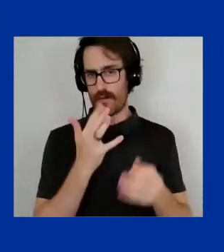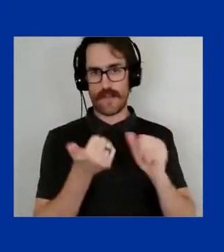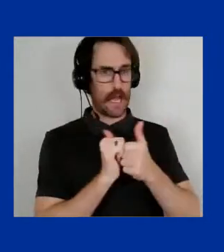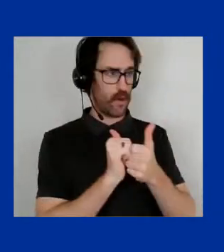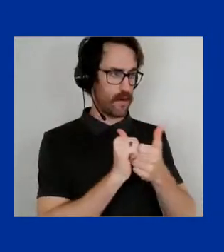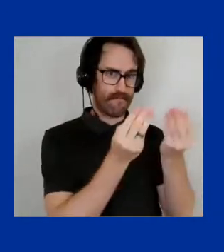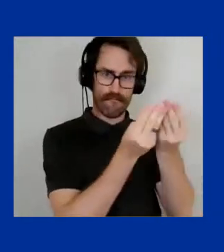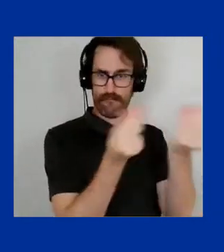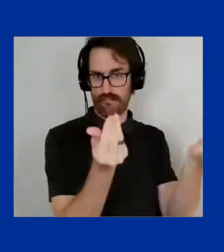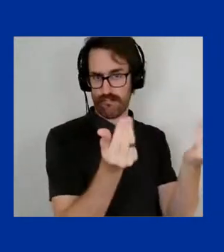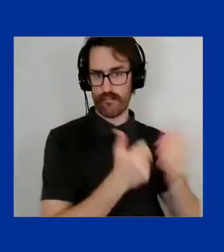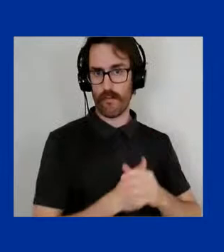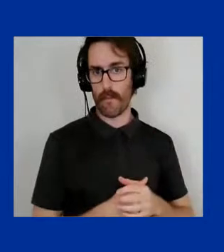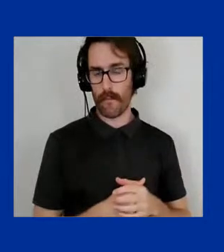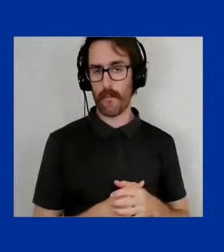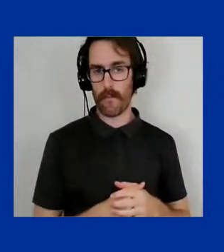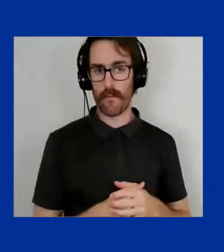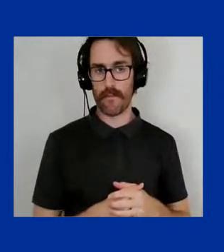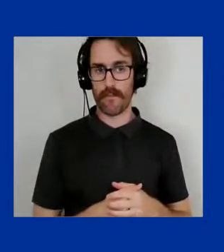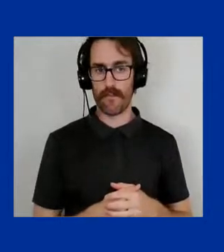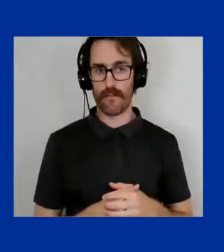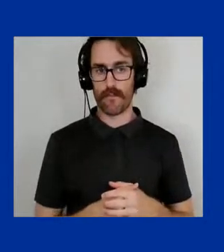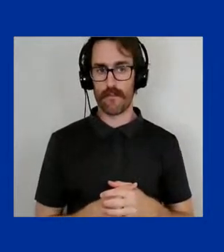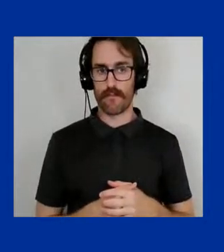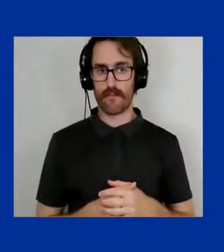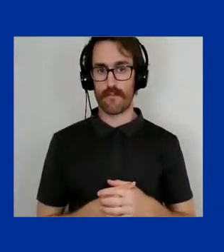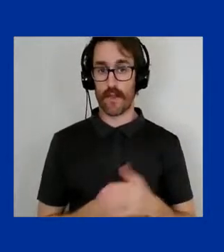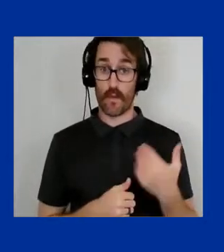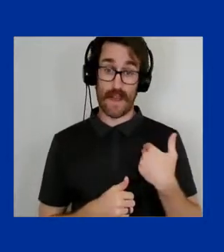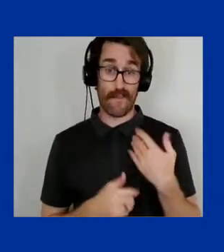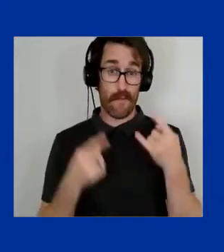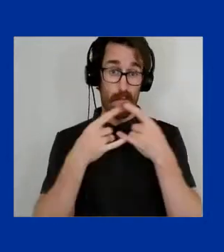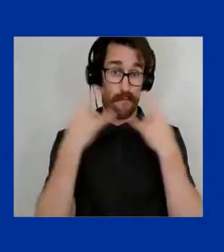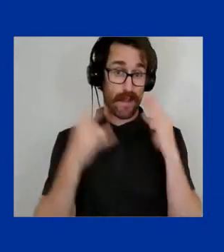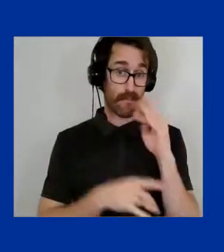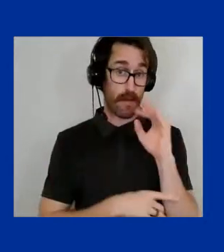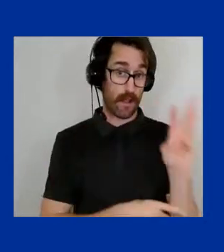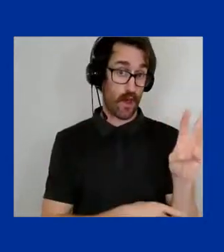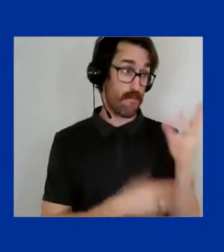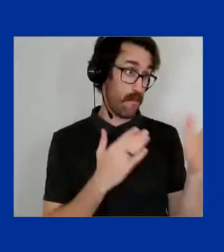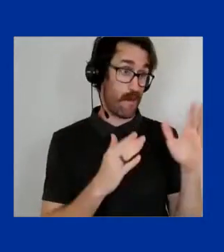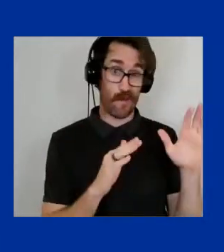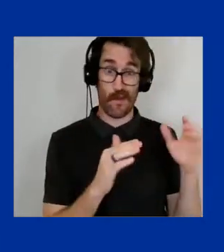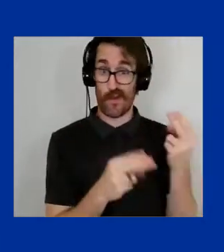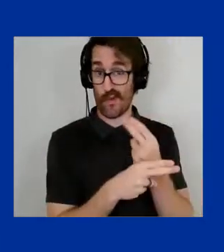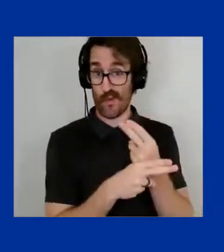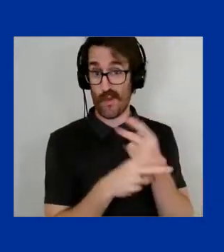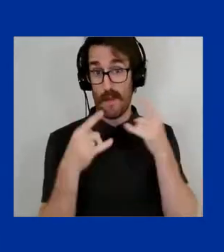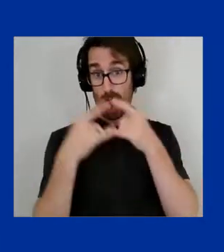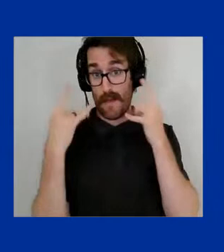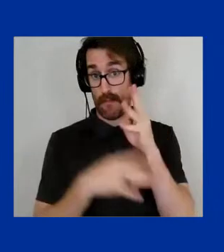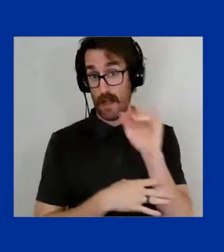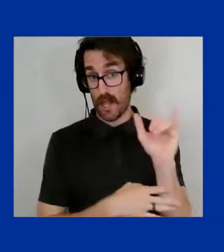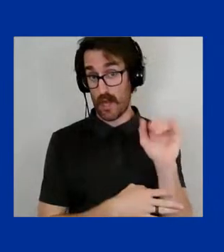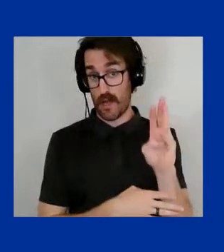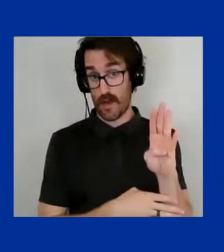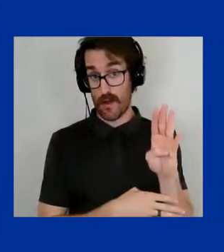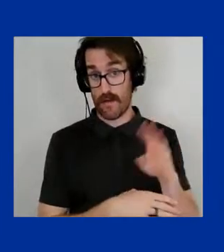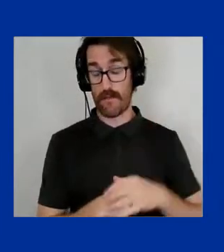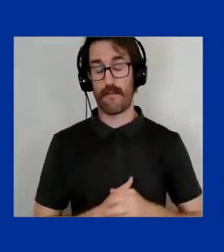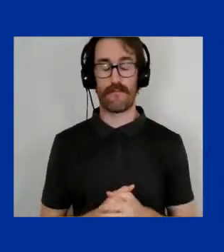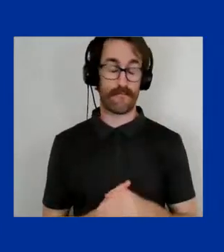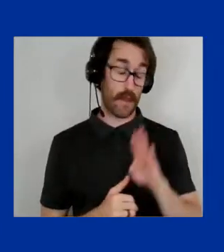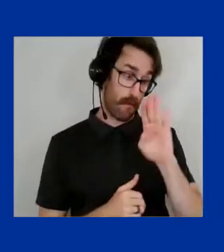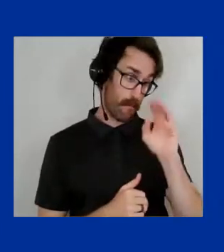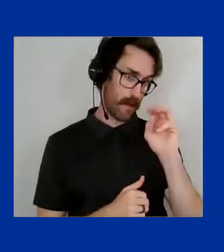that the city could look at, even under the mask bylaw. Thanks for that, Doctor. Just a follow-up for Mr. DeMonte. I was actually shocked to